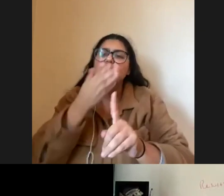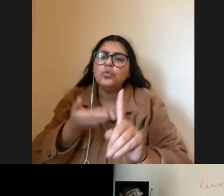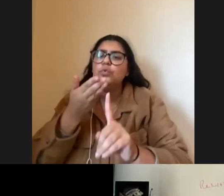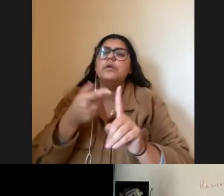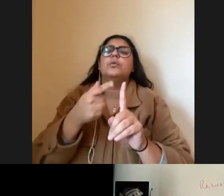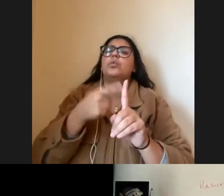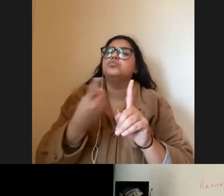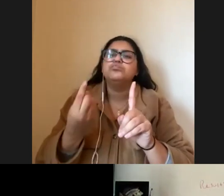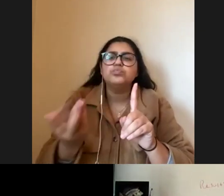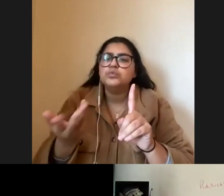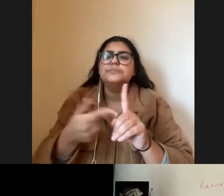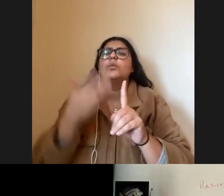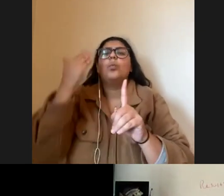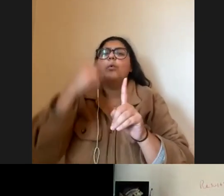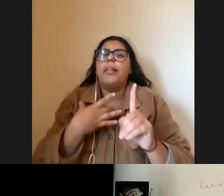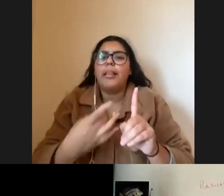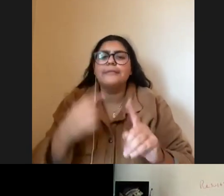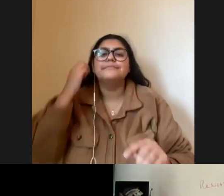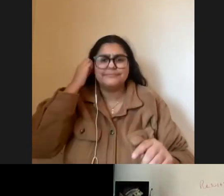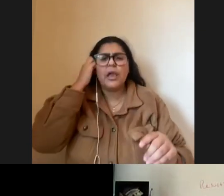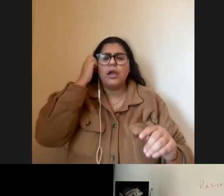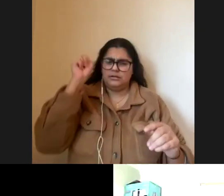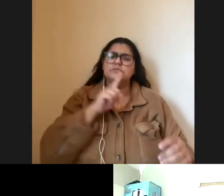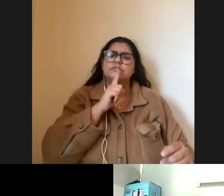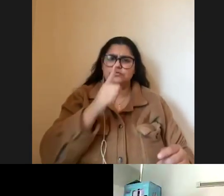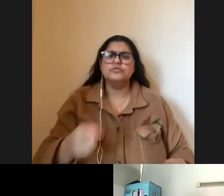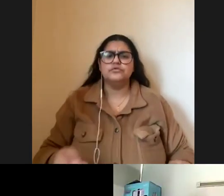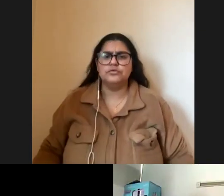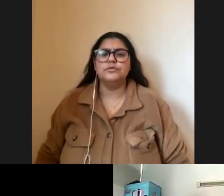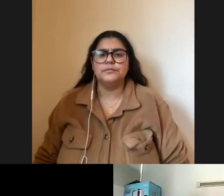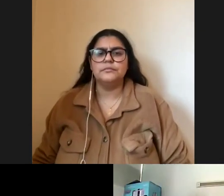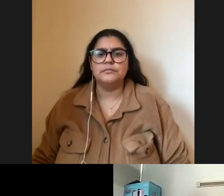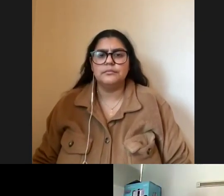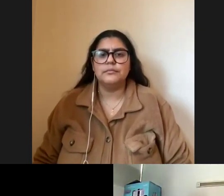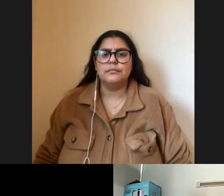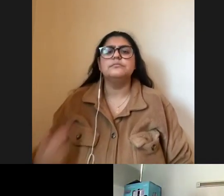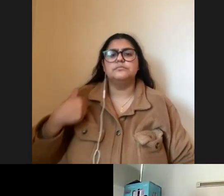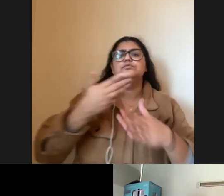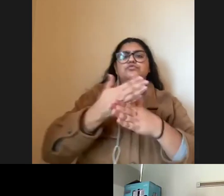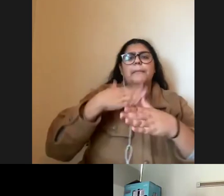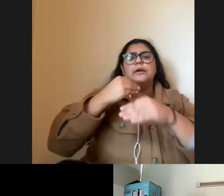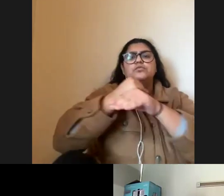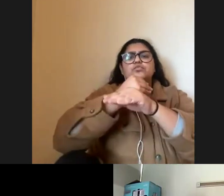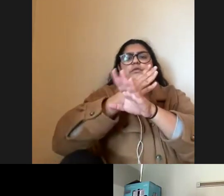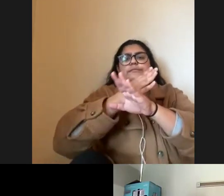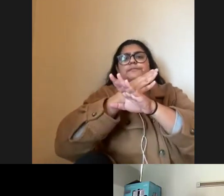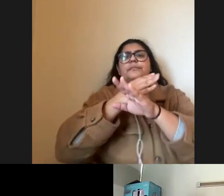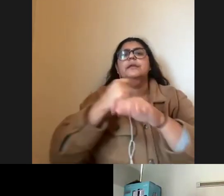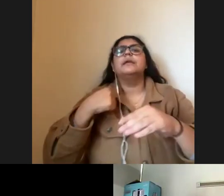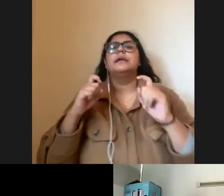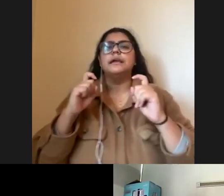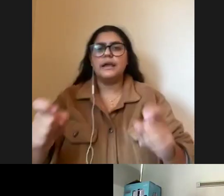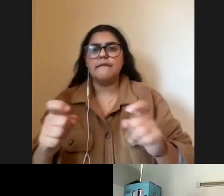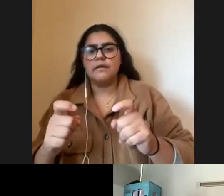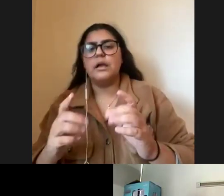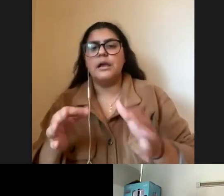it. yeah, absolutely. So I'll share my screen and just give you kind of a little demo, and then I'll get